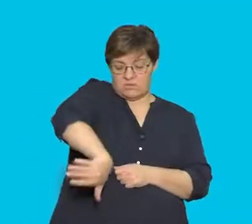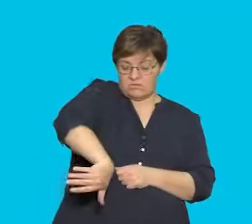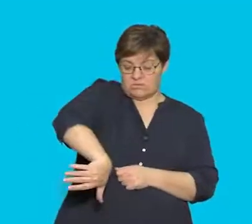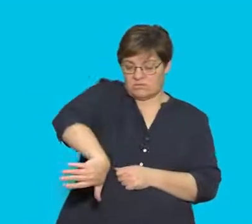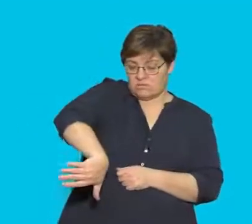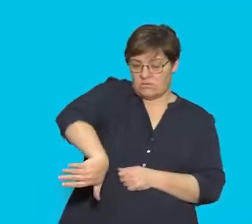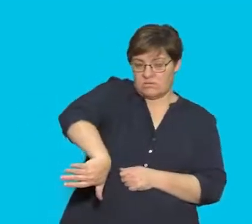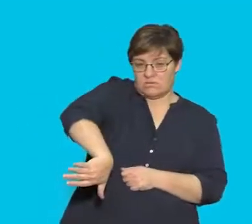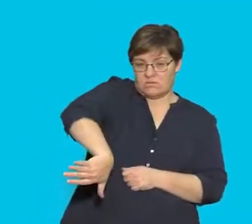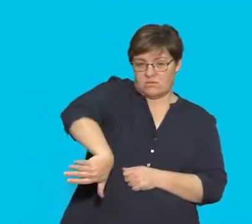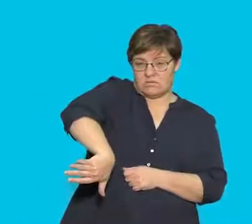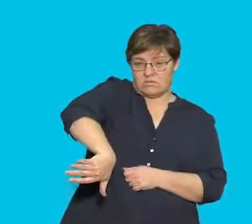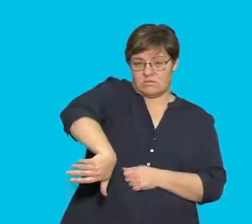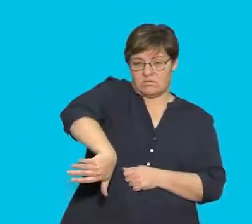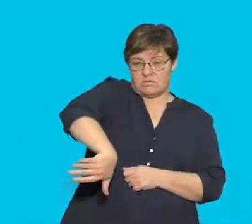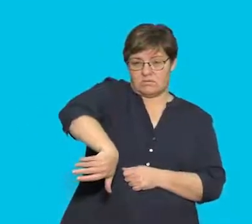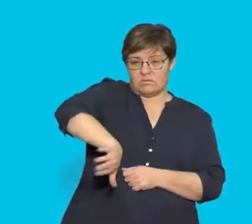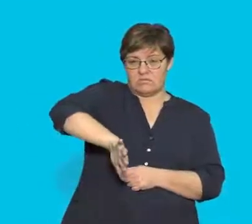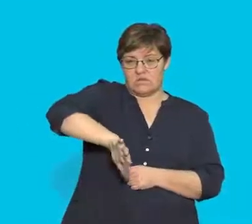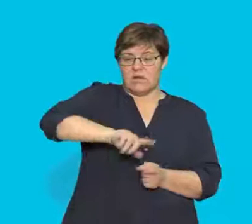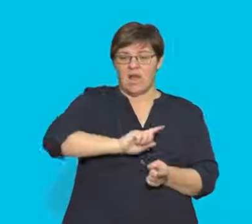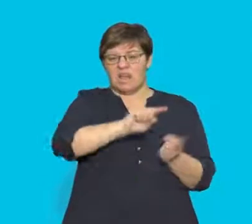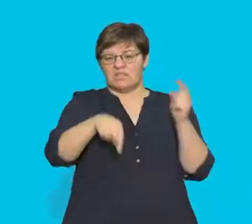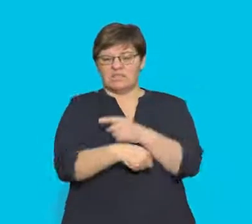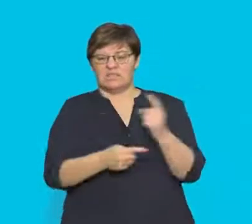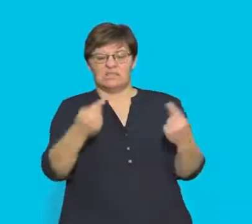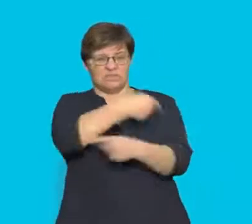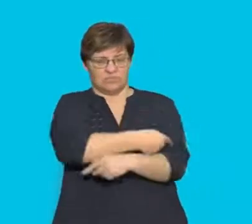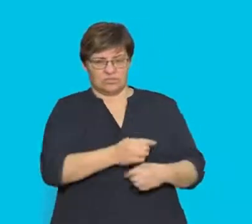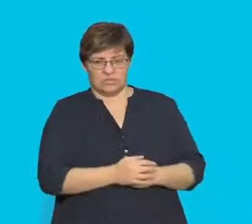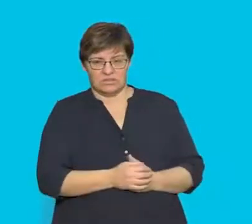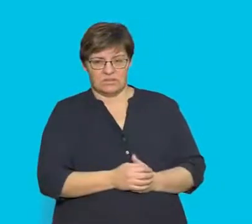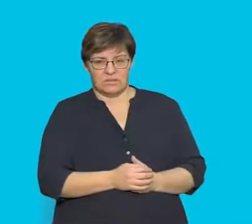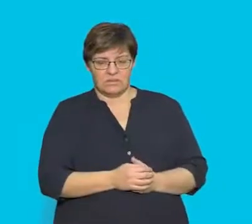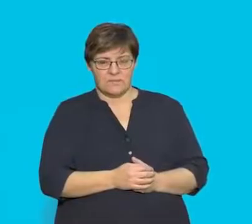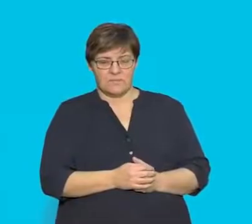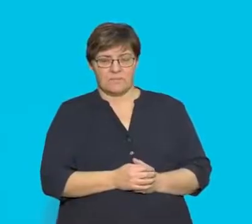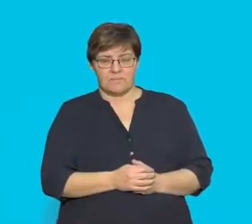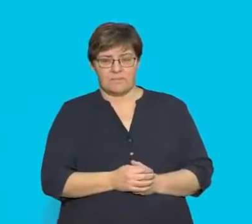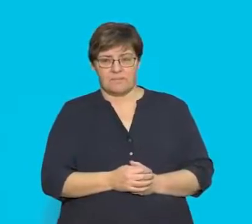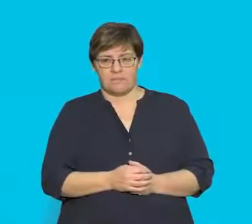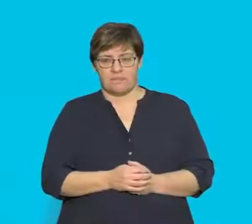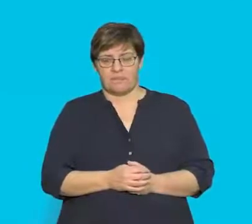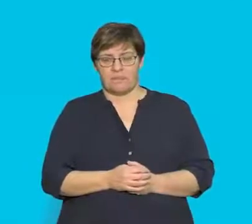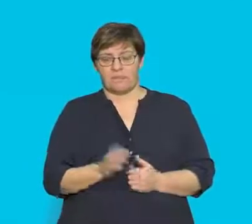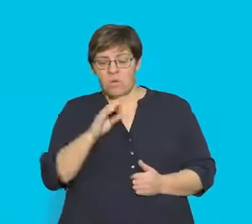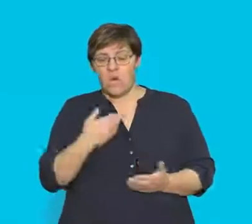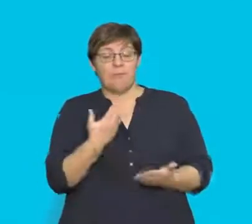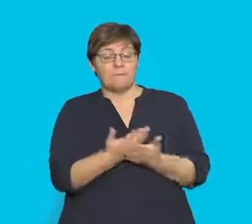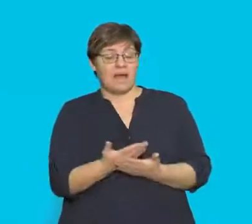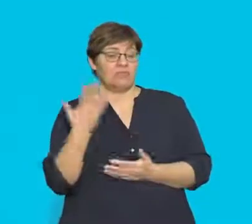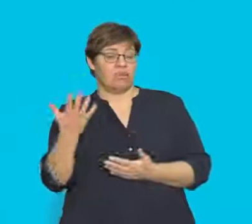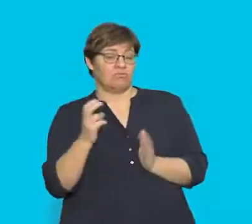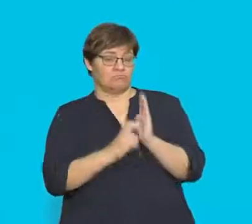are pointing in the other direction, it's going clockwise. So that's quite an interesting observation in terms of applying